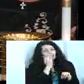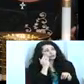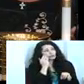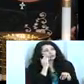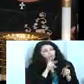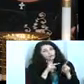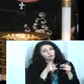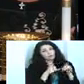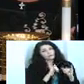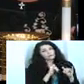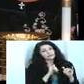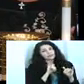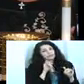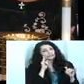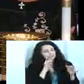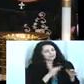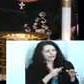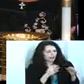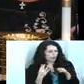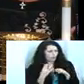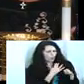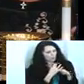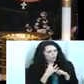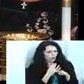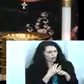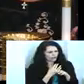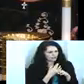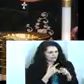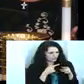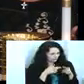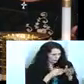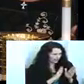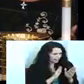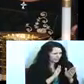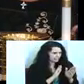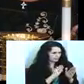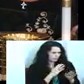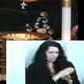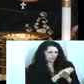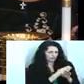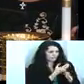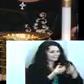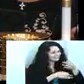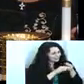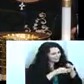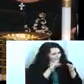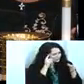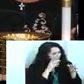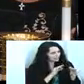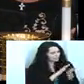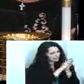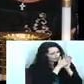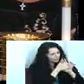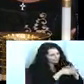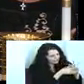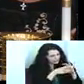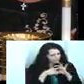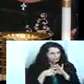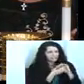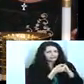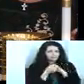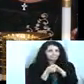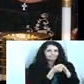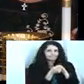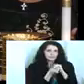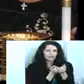war as a way to be powerful, rather than choosing peace and coming together and being connected in love